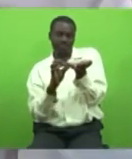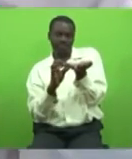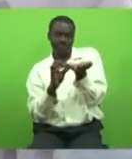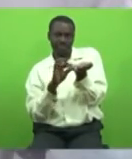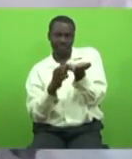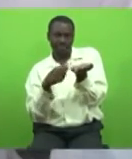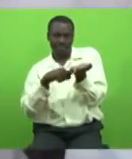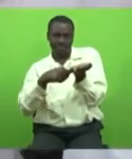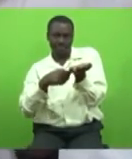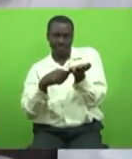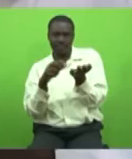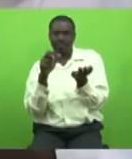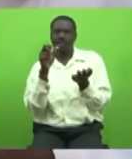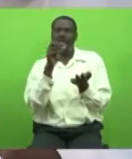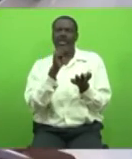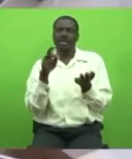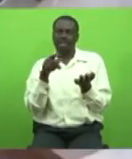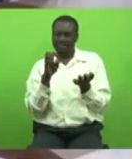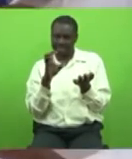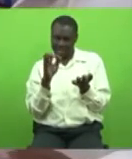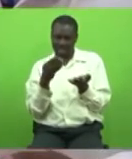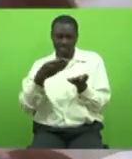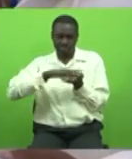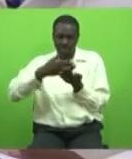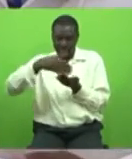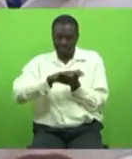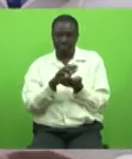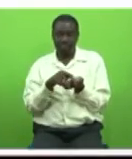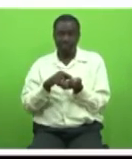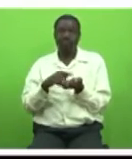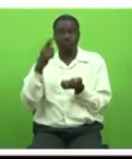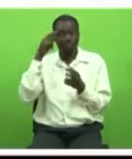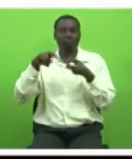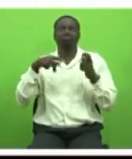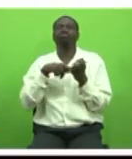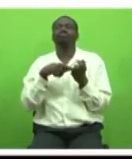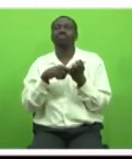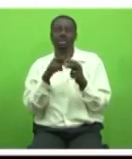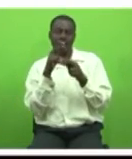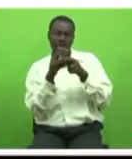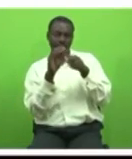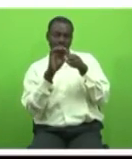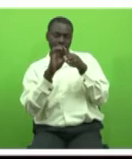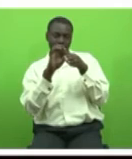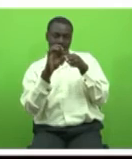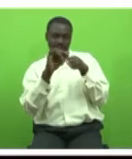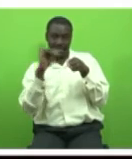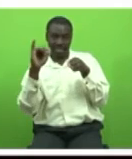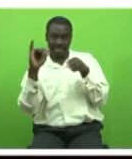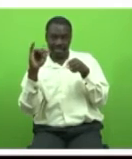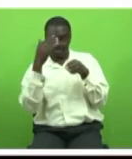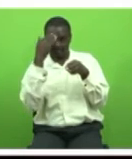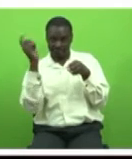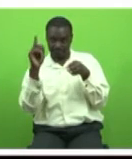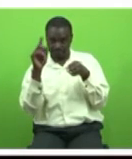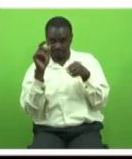specimen. After sealing the specimen, we are going to write the names, the particulars. Management of physical